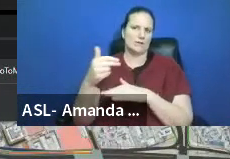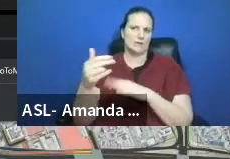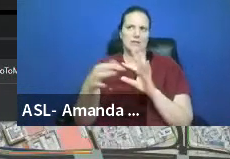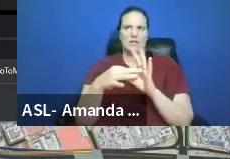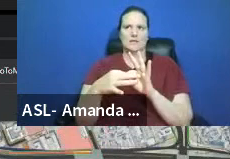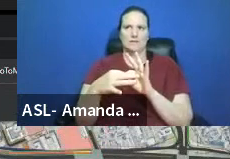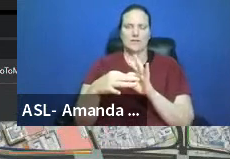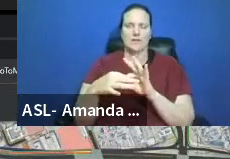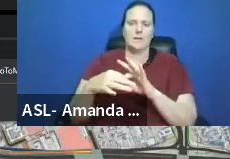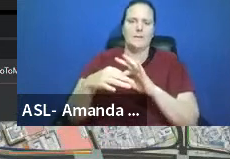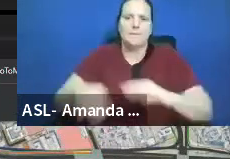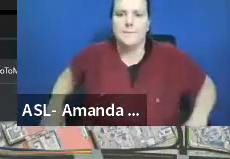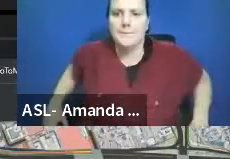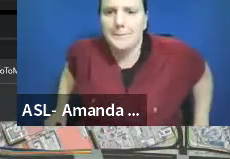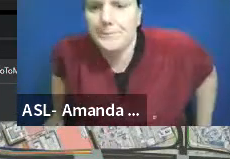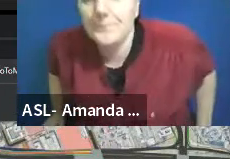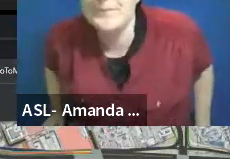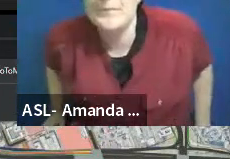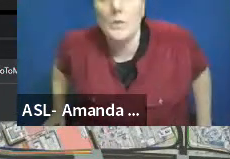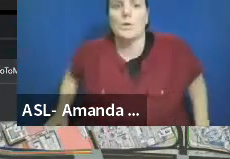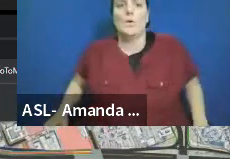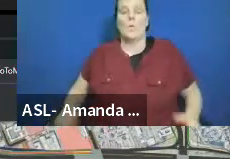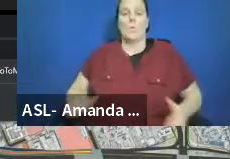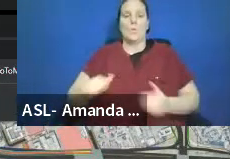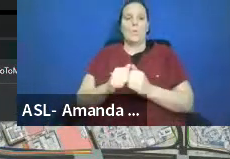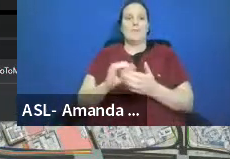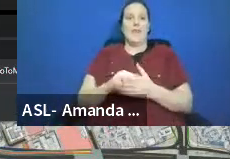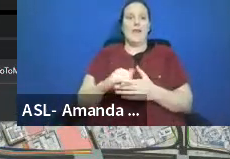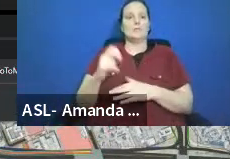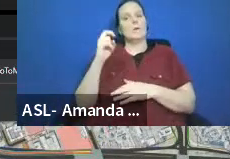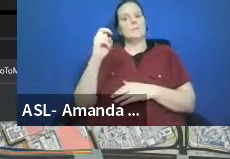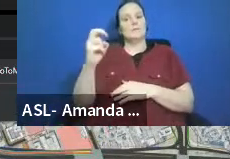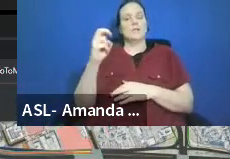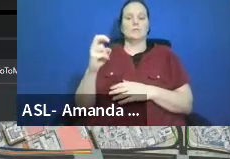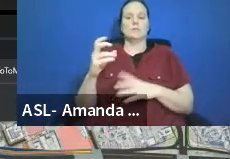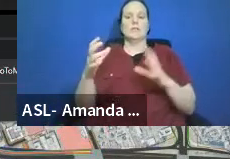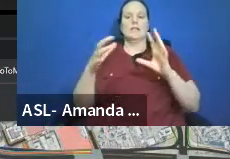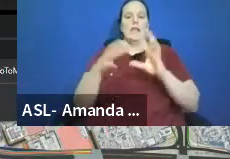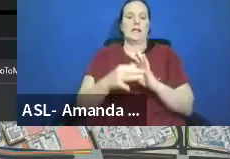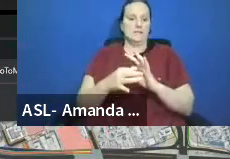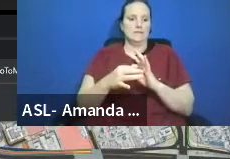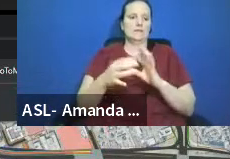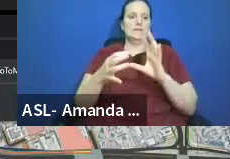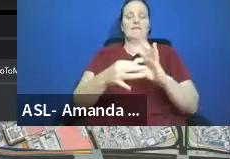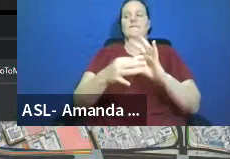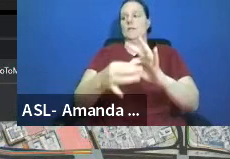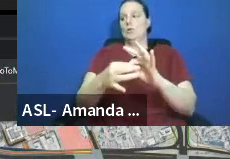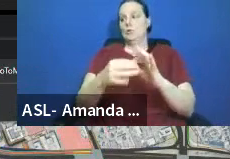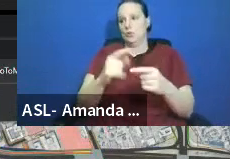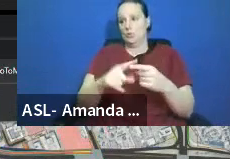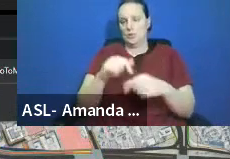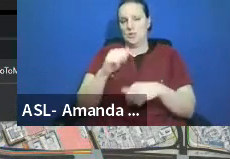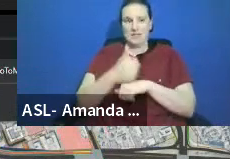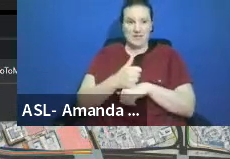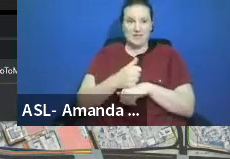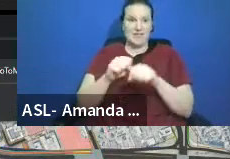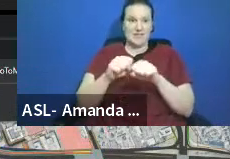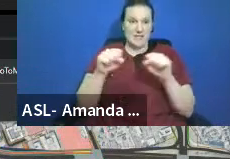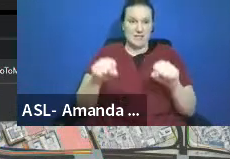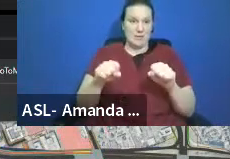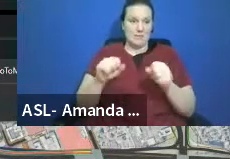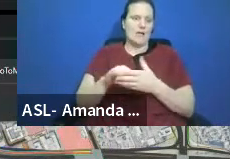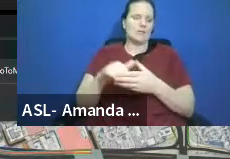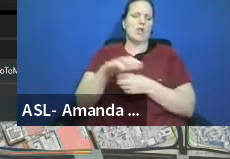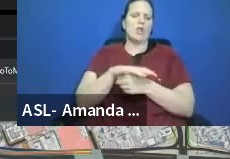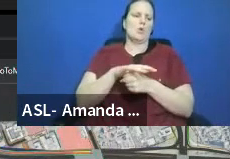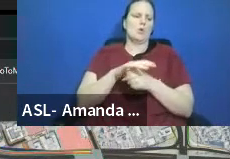I mentioned active transportation, not only the shared use paths, but all the connectivity to the existing system. That's the local